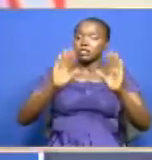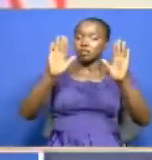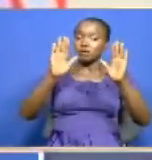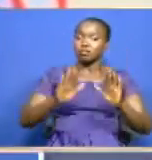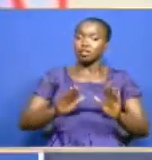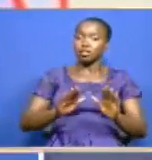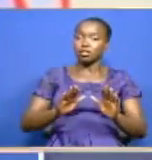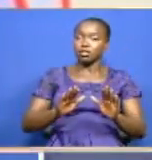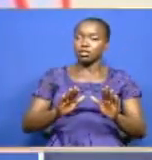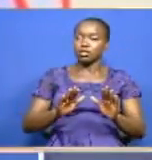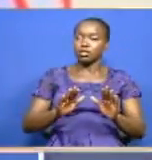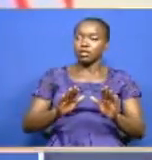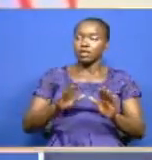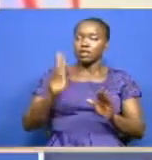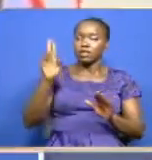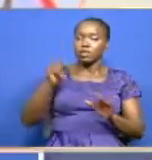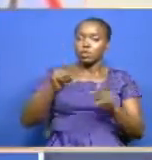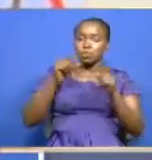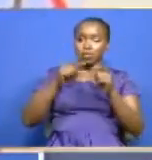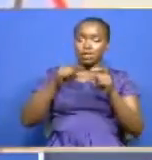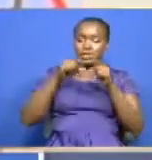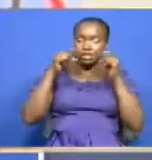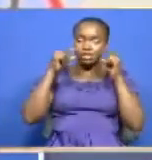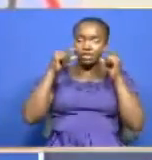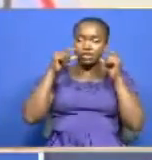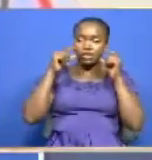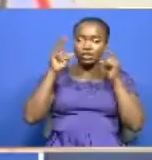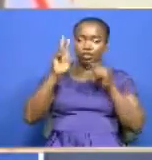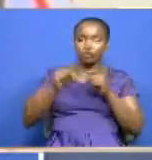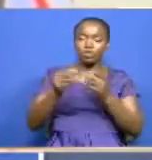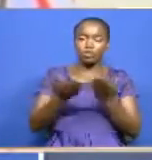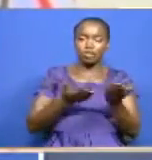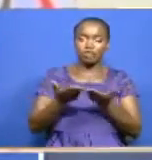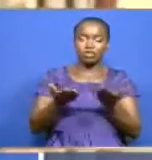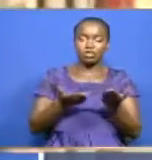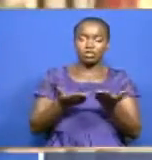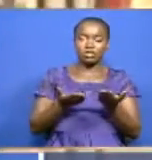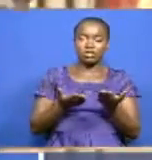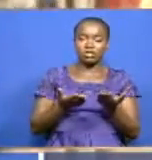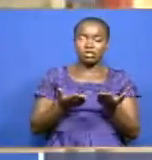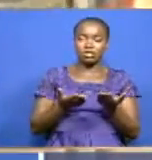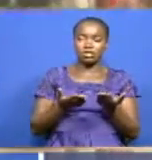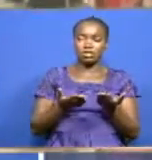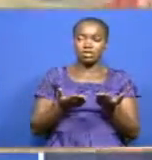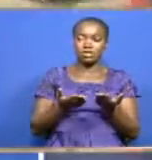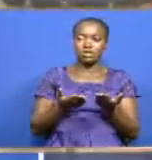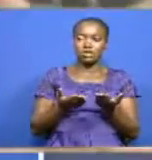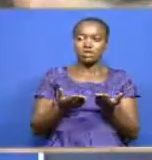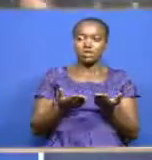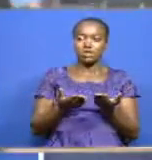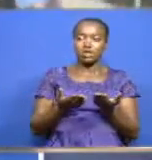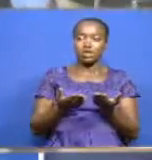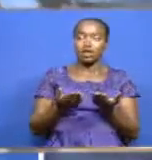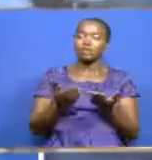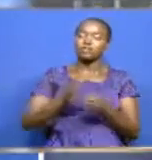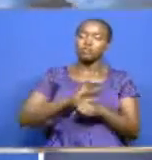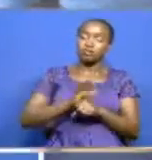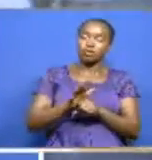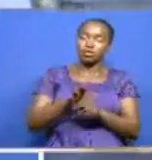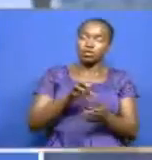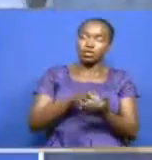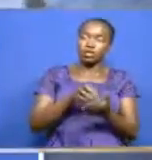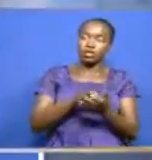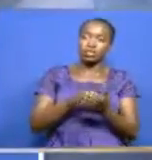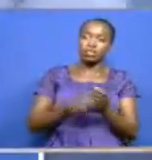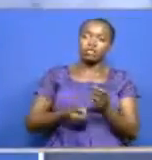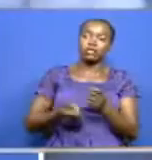dubbed No Mask, No Service. This comes as the number of COVID-19 cases has risen